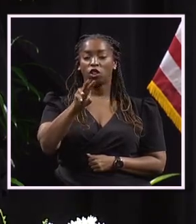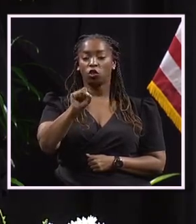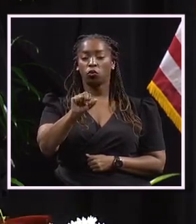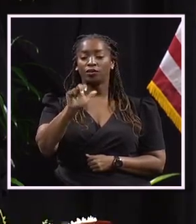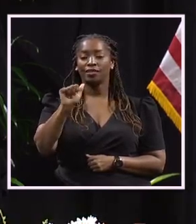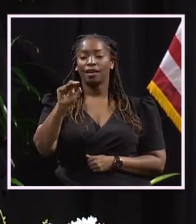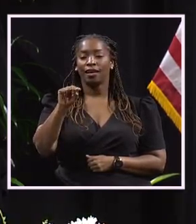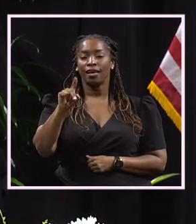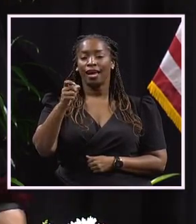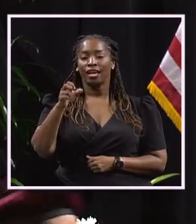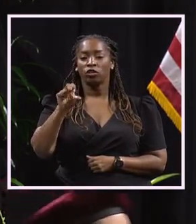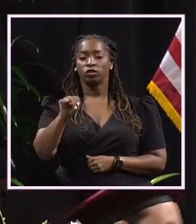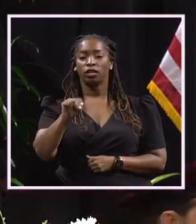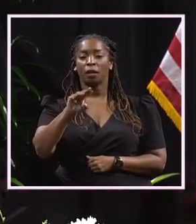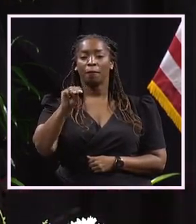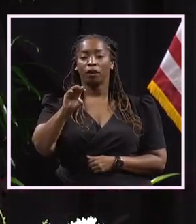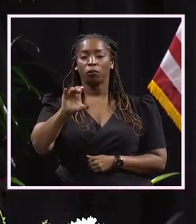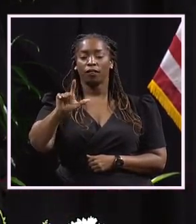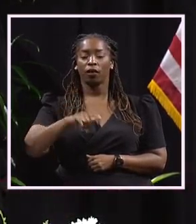cum laude.